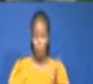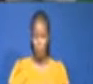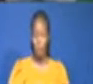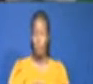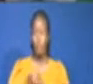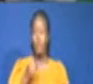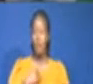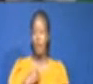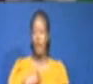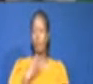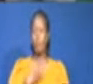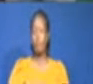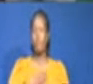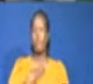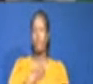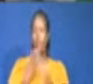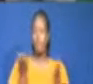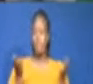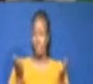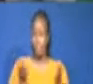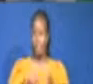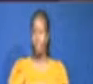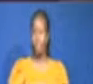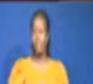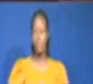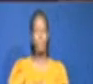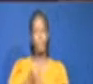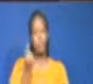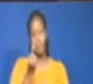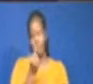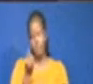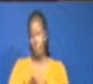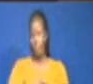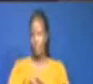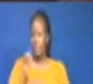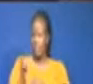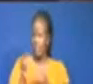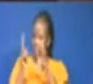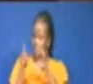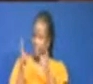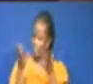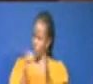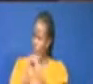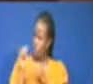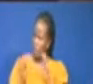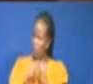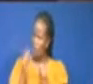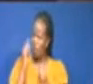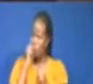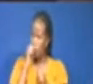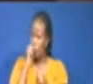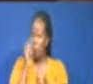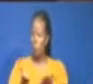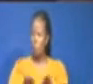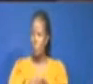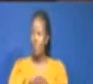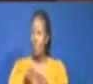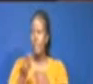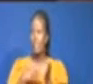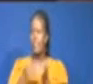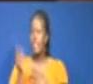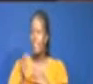down. So, Chair, just on that issue of the Afrati, was the sale of CCK,